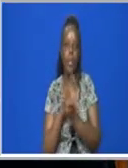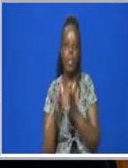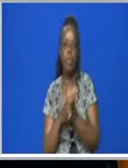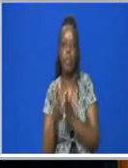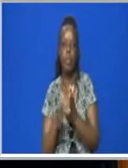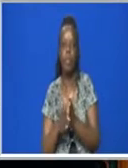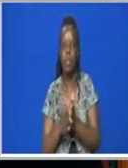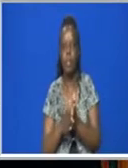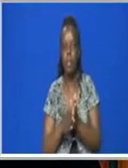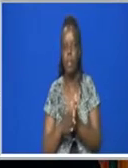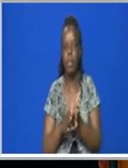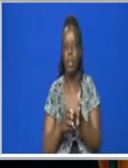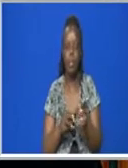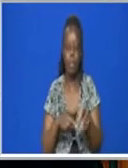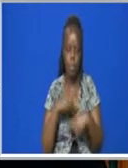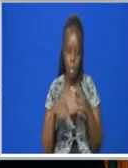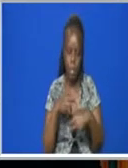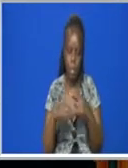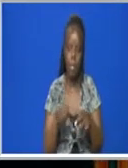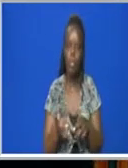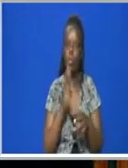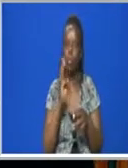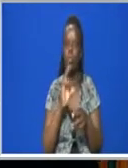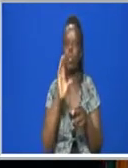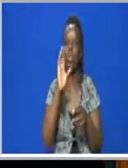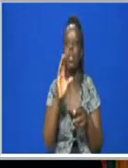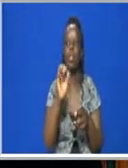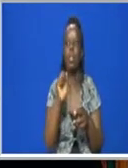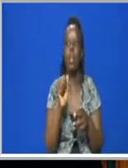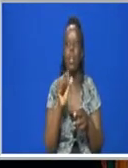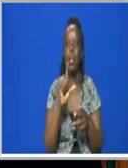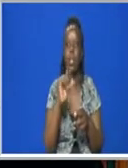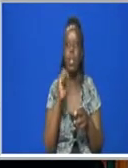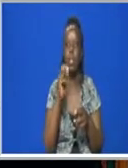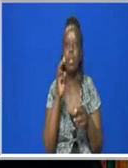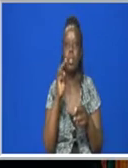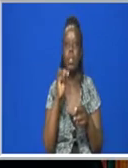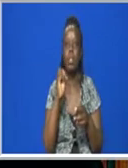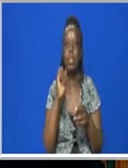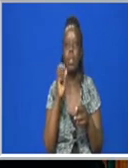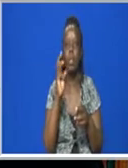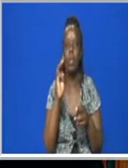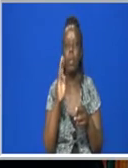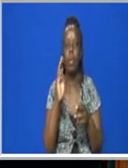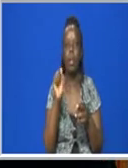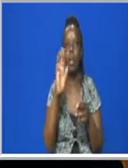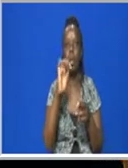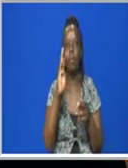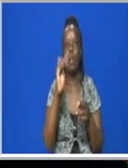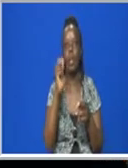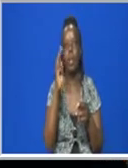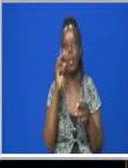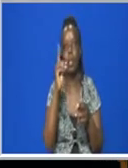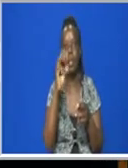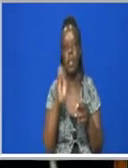laboratory by reacting water with calcium carbide in order to get calcium hydroxide